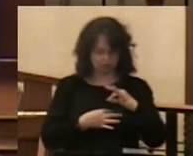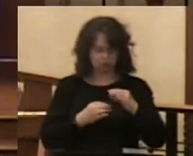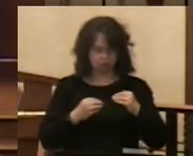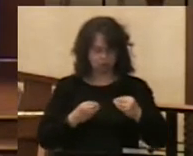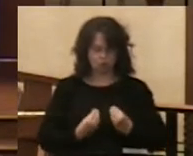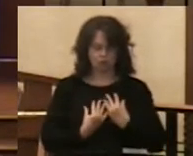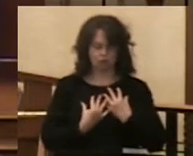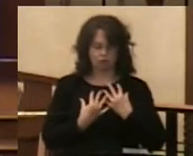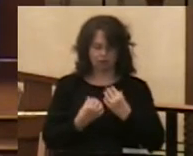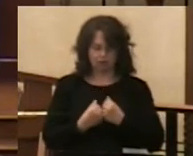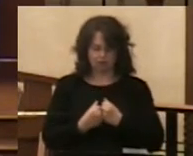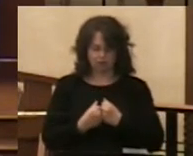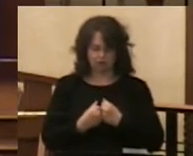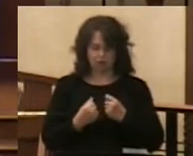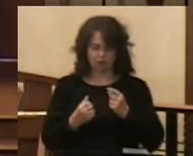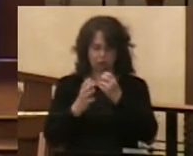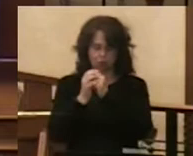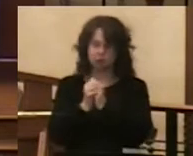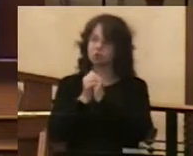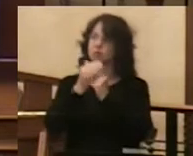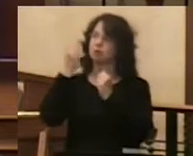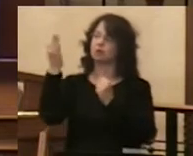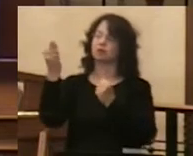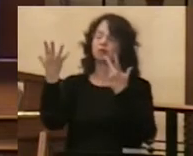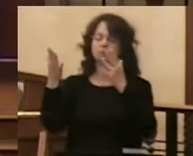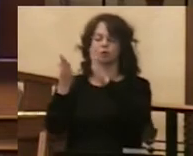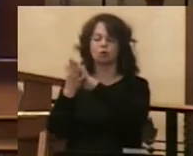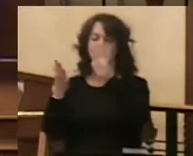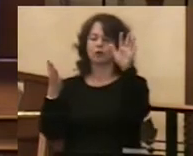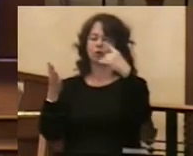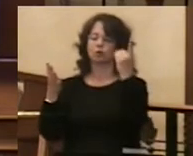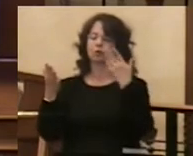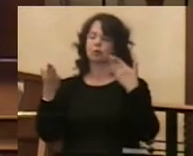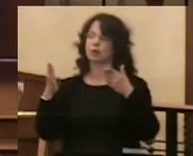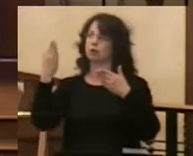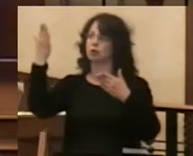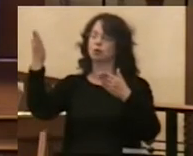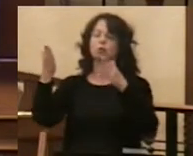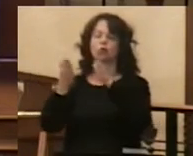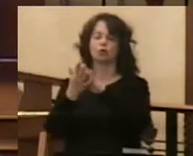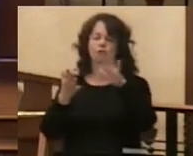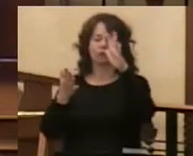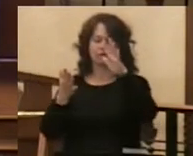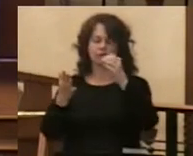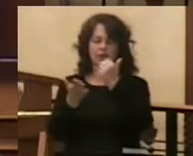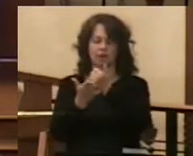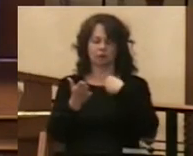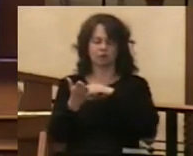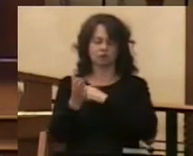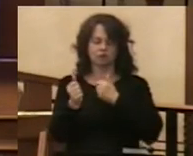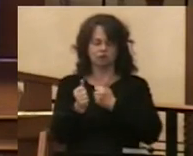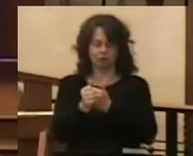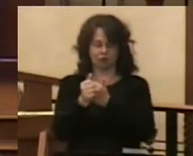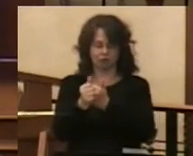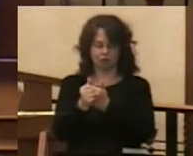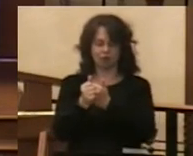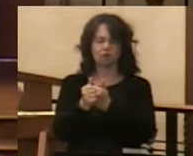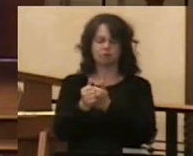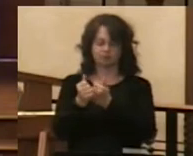is glorified in a way only you can glorify. Help us to follow the servant in serving